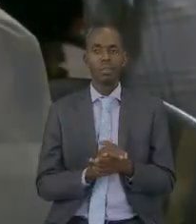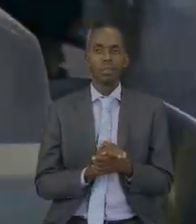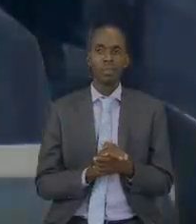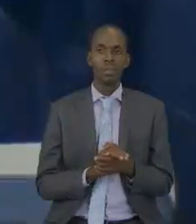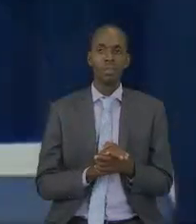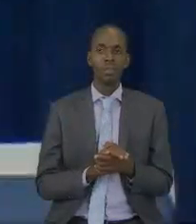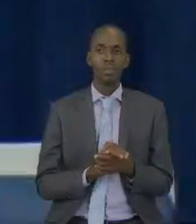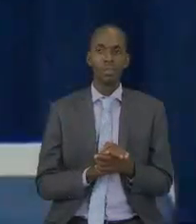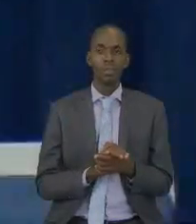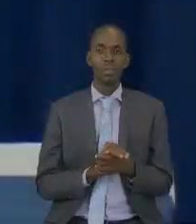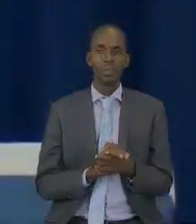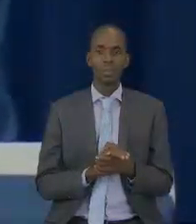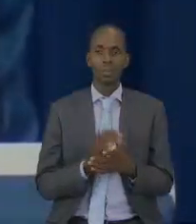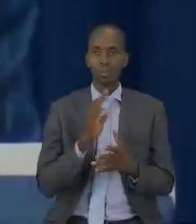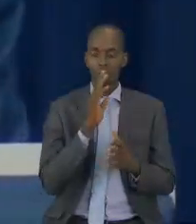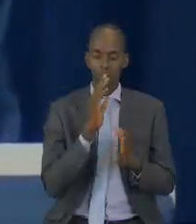Get set.